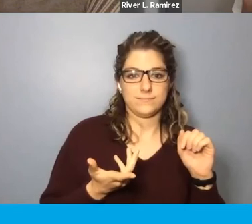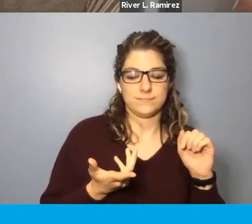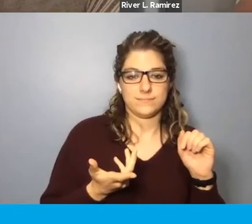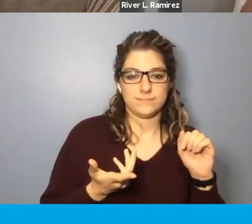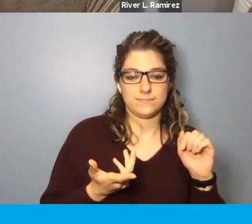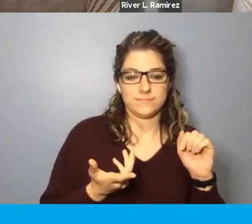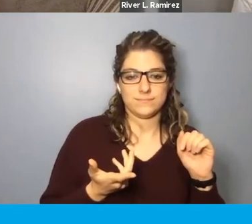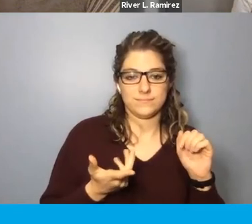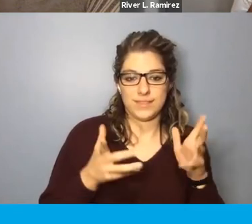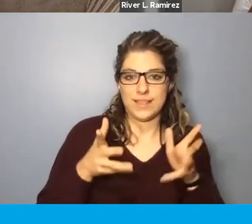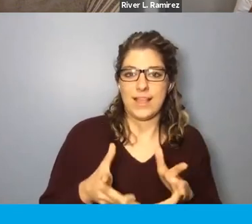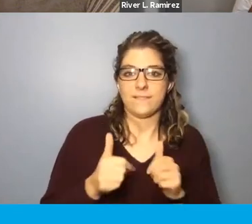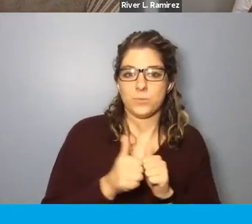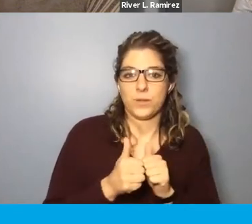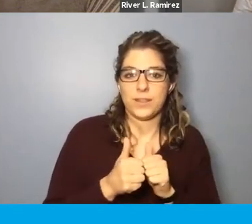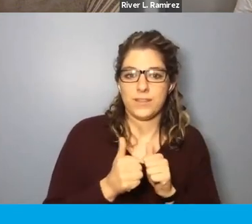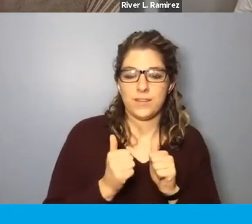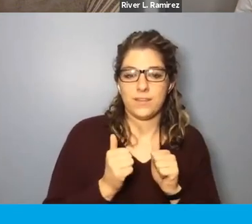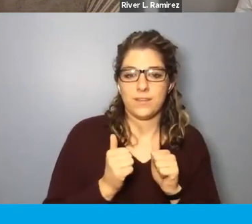like left with